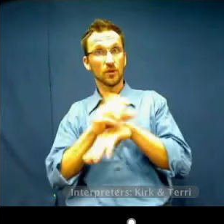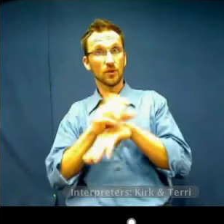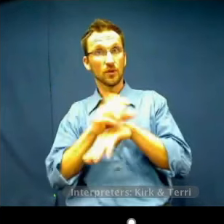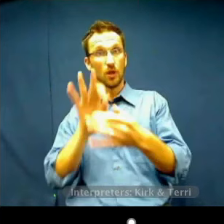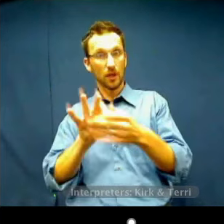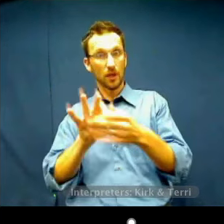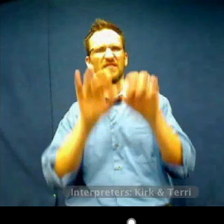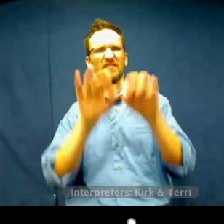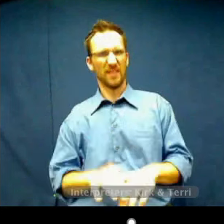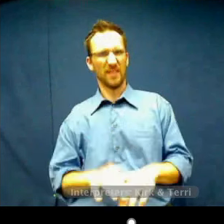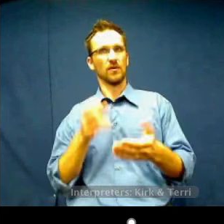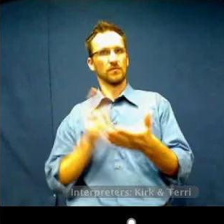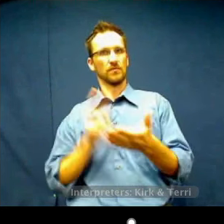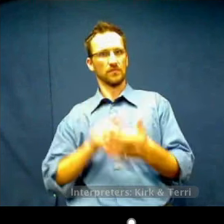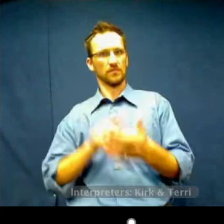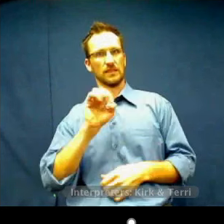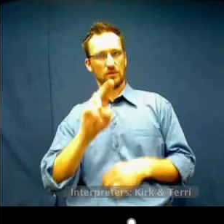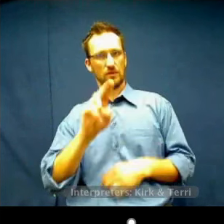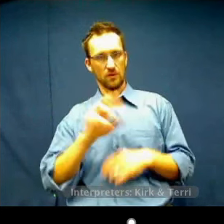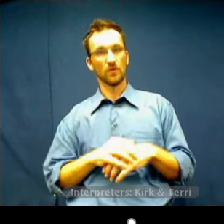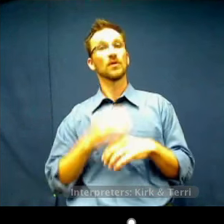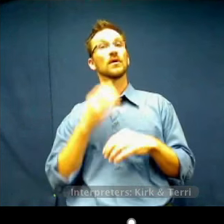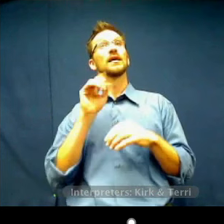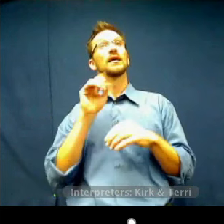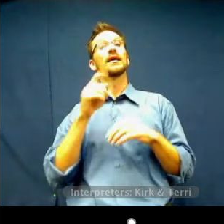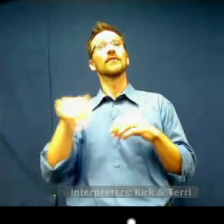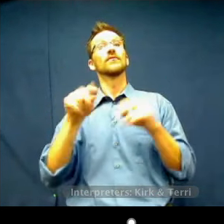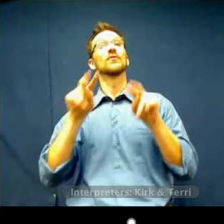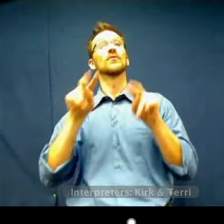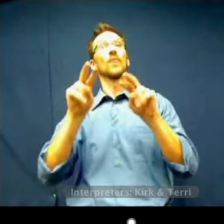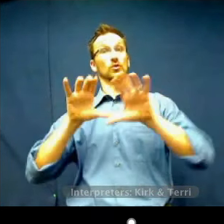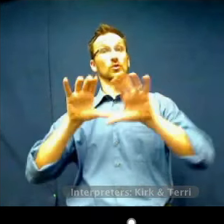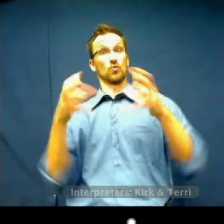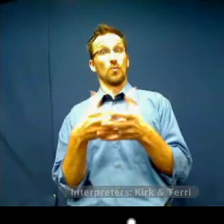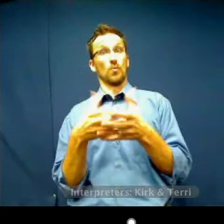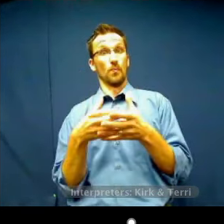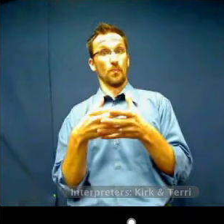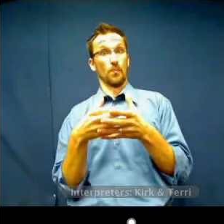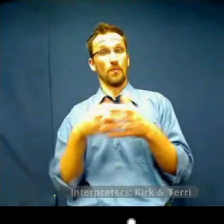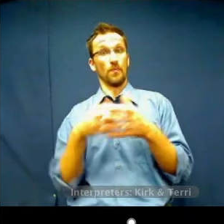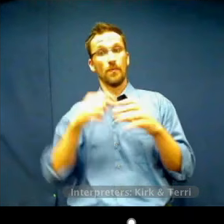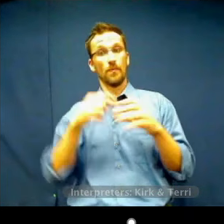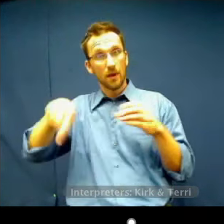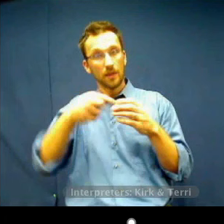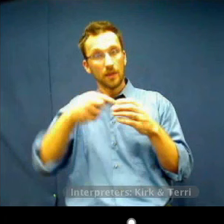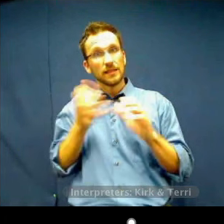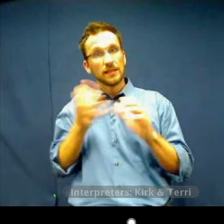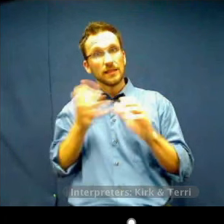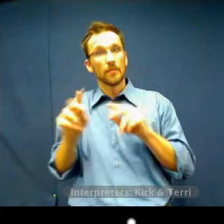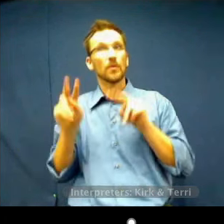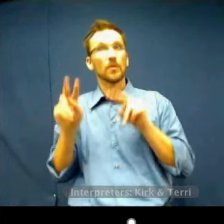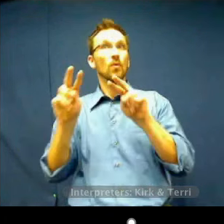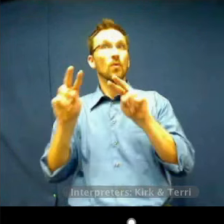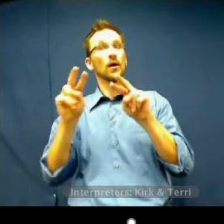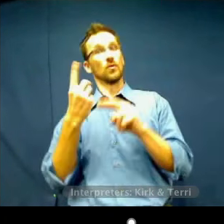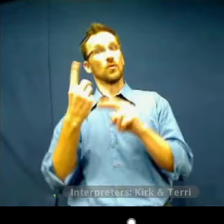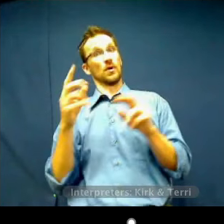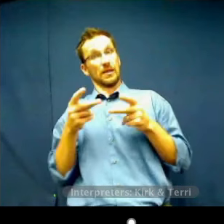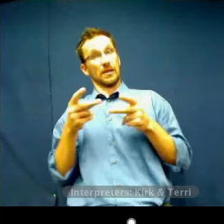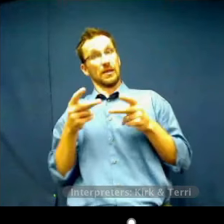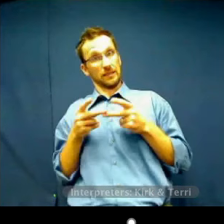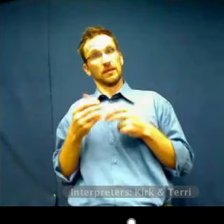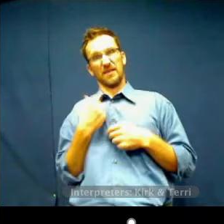a sign-in sheet for groups only. If there's more than one person watching the webinar and they only have the